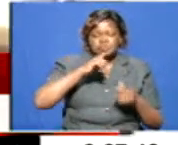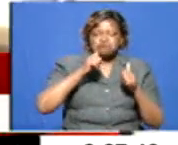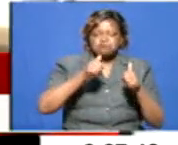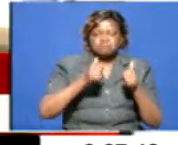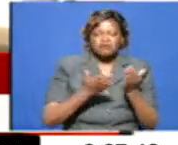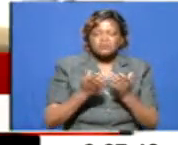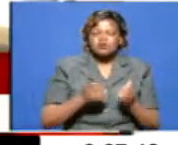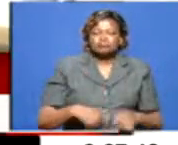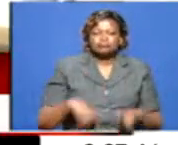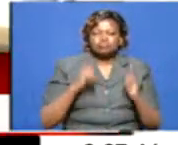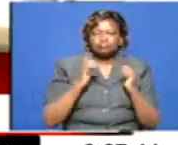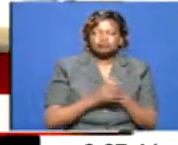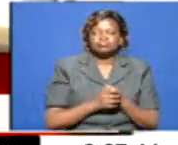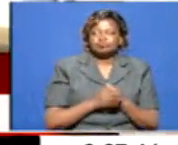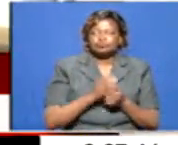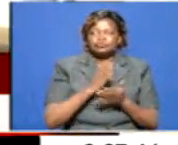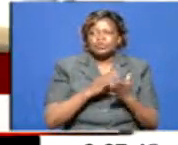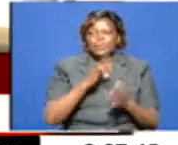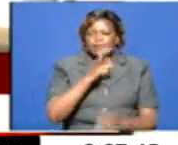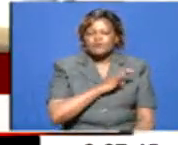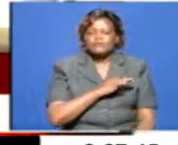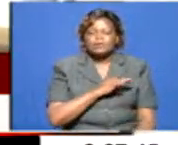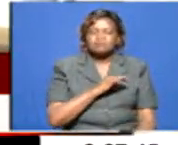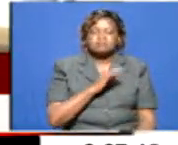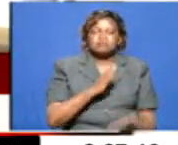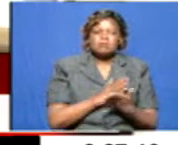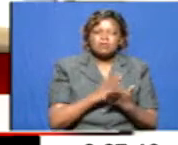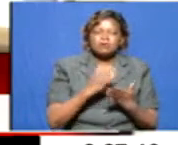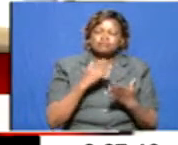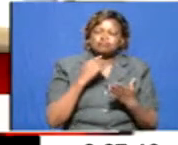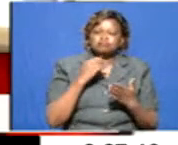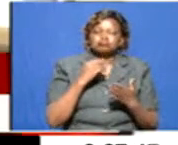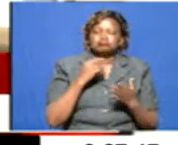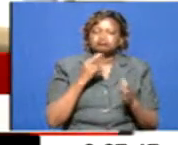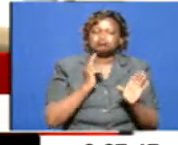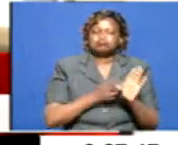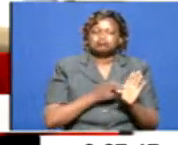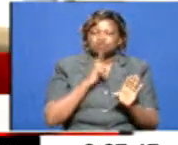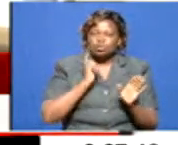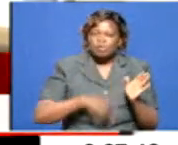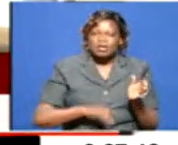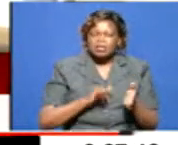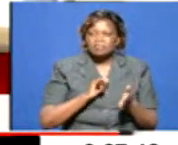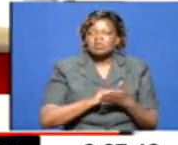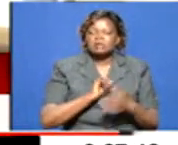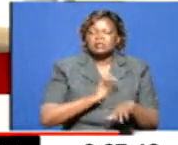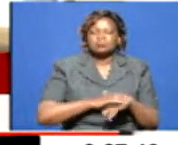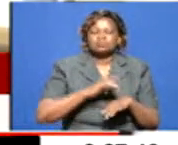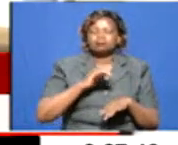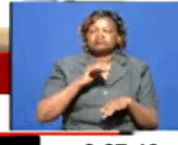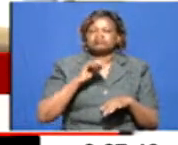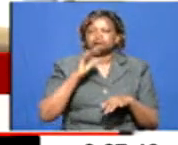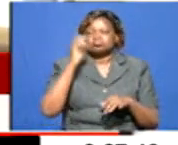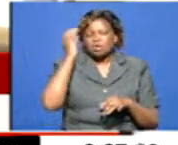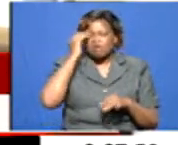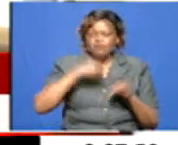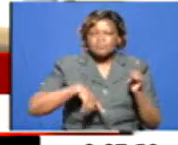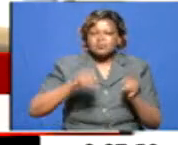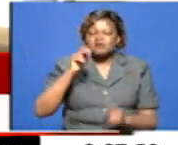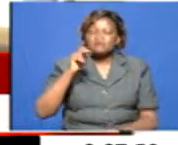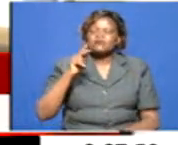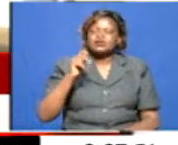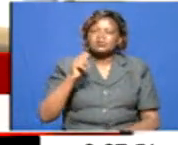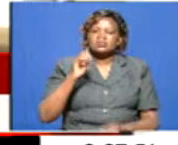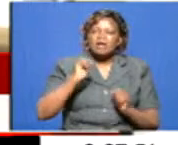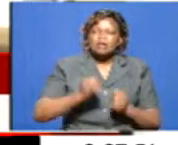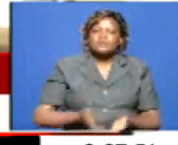thrive. Some private sector players are saying that tapping into TVETs can also include opportunities for the young people